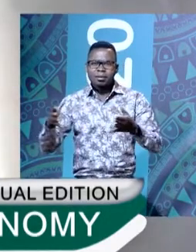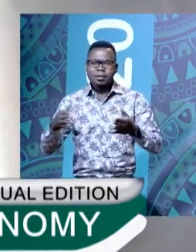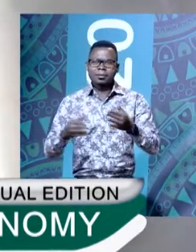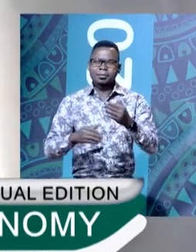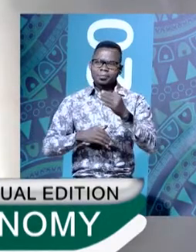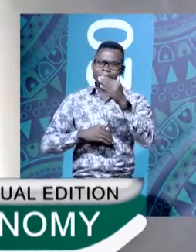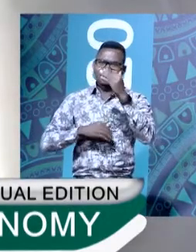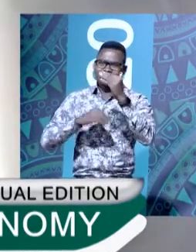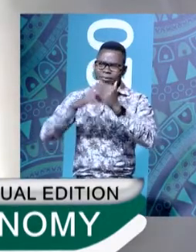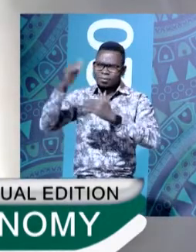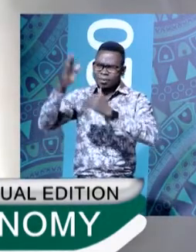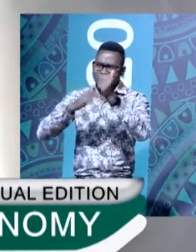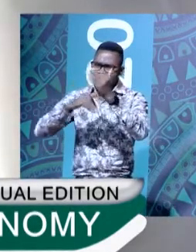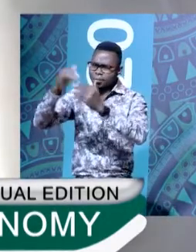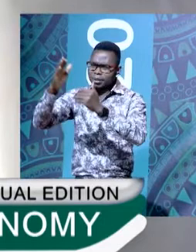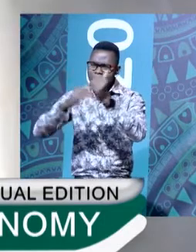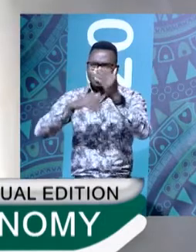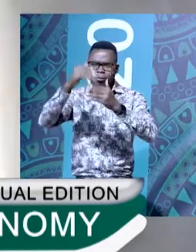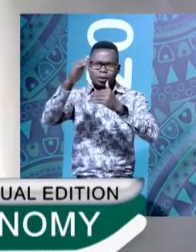standard gauge railway line,